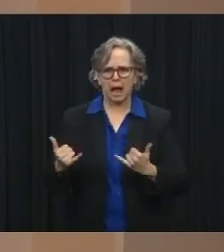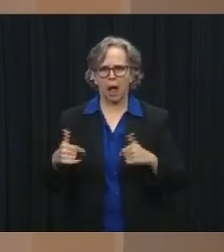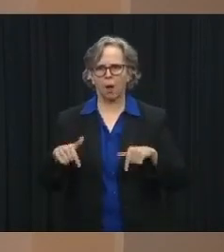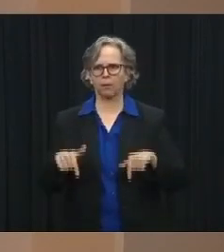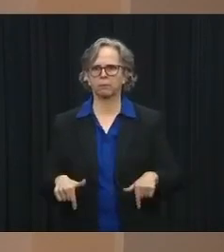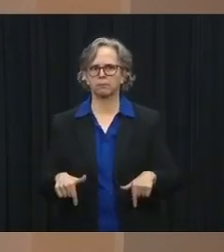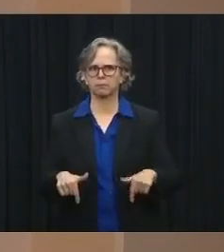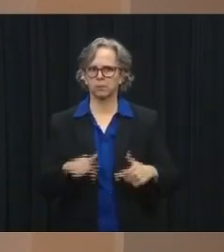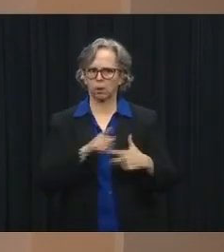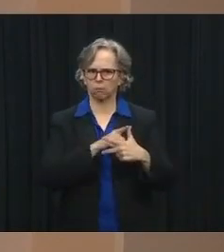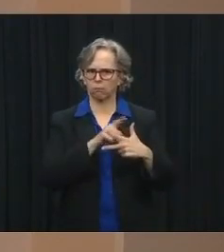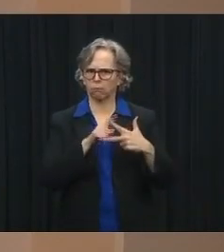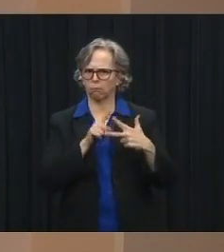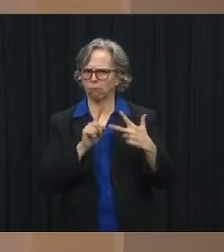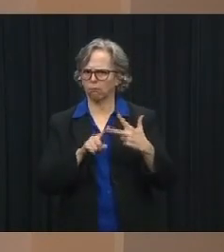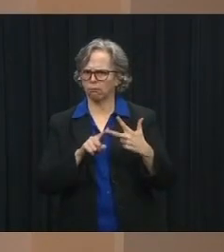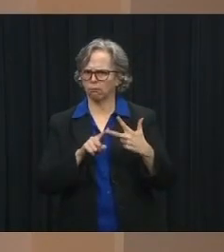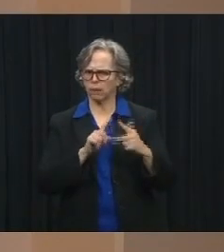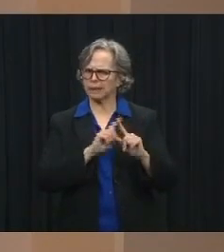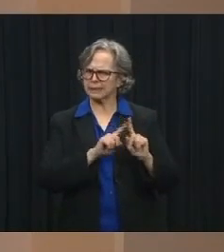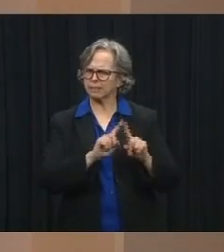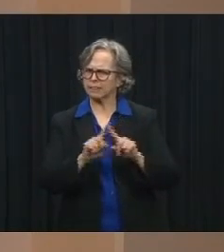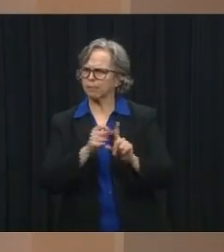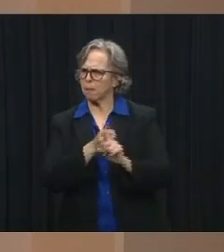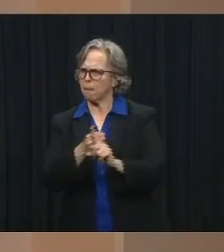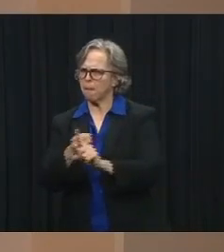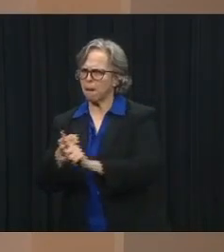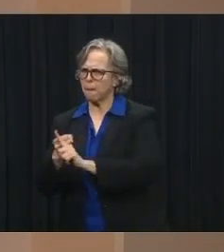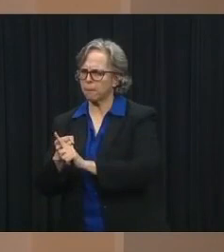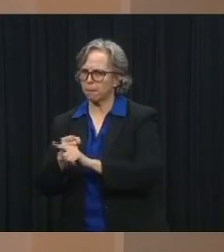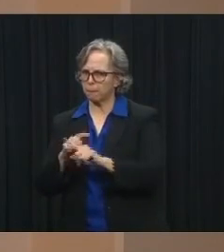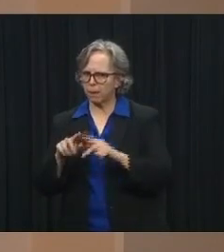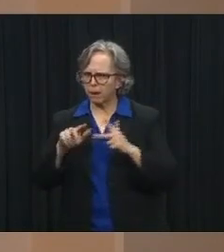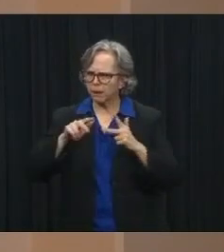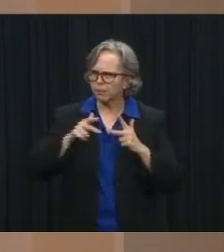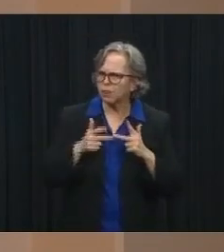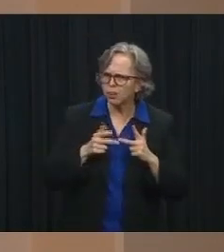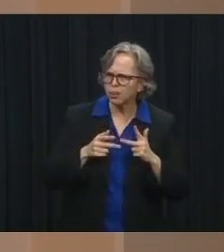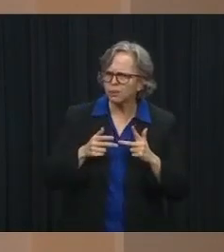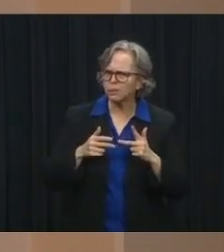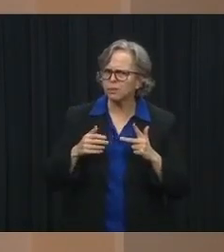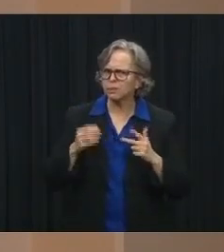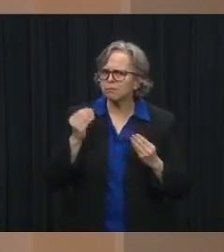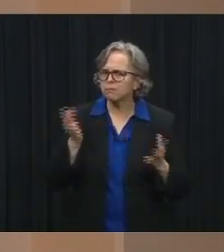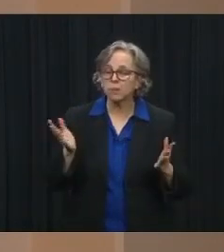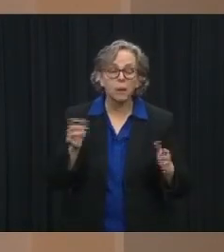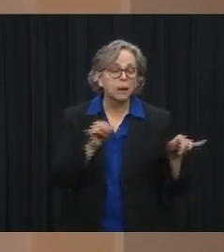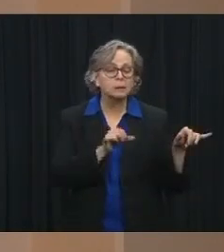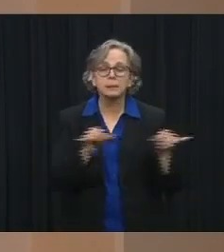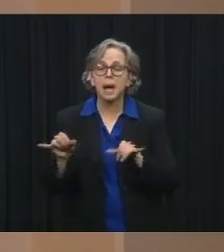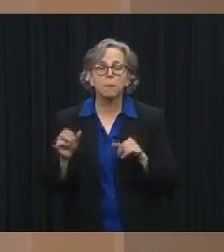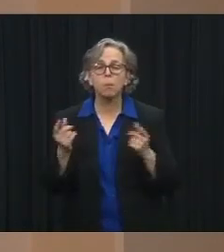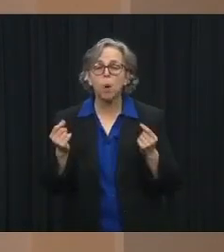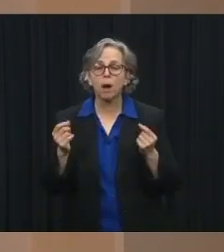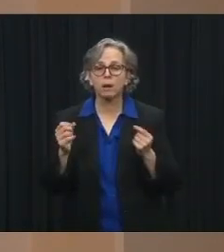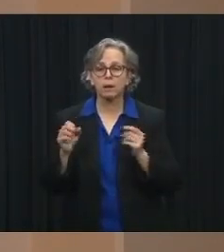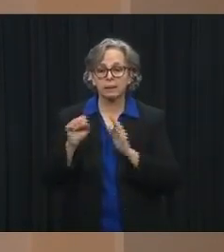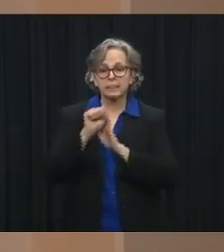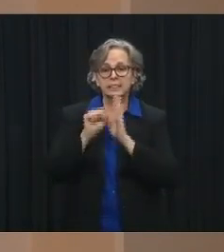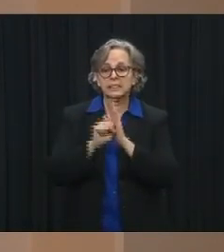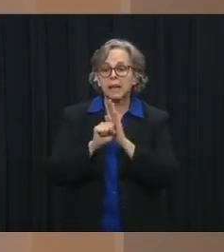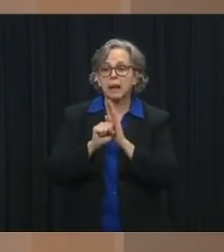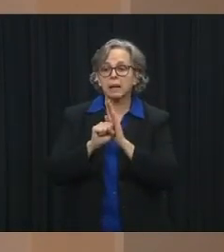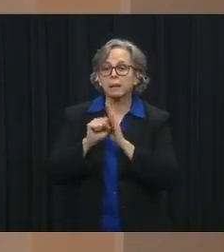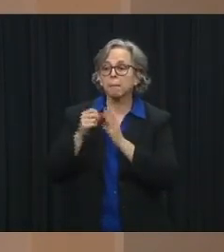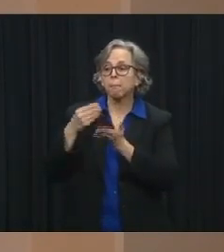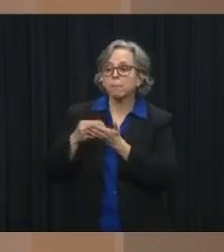other. But what happens with all of them is that state revenues go down. Remember, we have to balance the budget. State revenues go down and